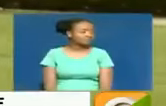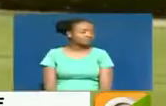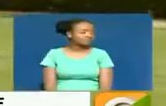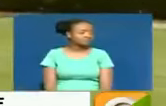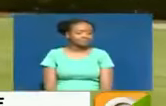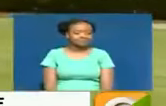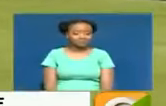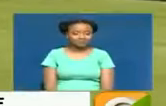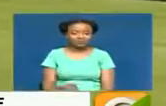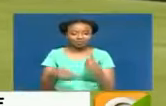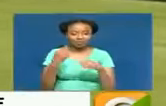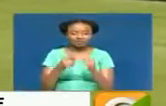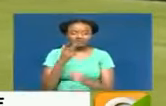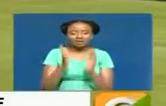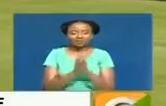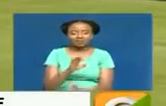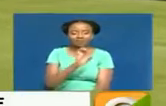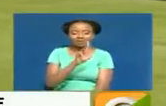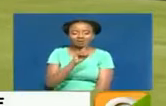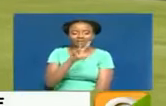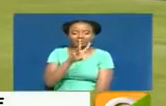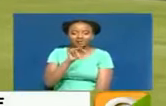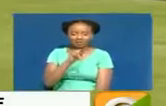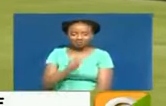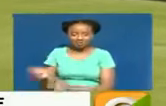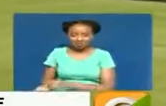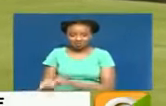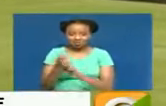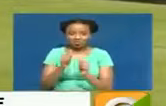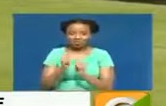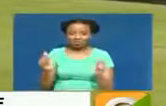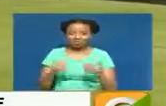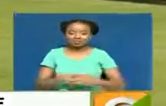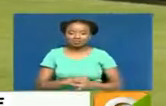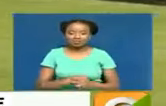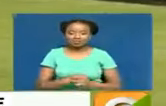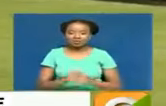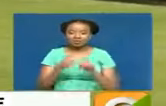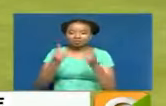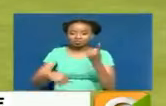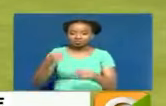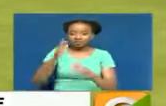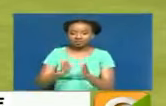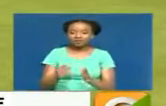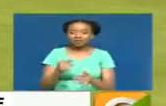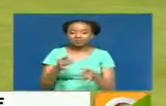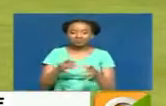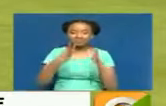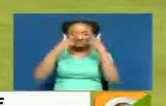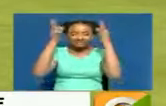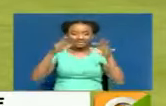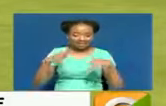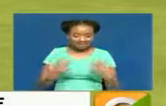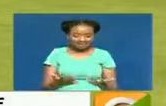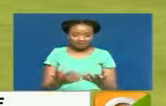match Mediratta's and Edwin Mundany's cumulative score total after the four rounds. The winner therefore had to be determined through a